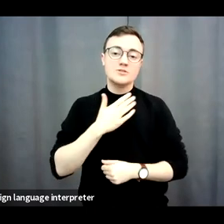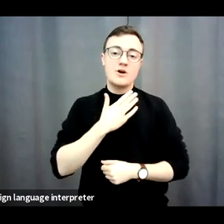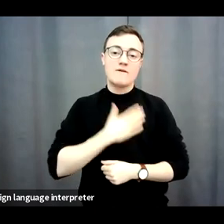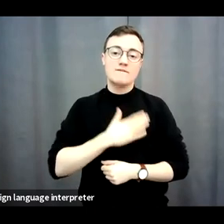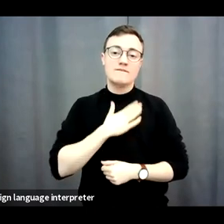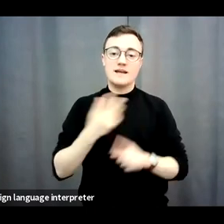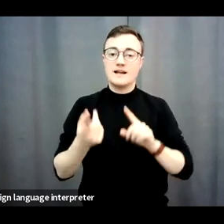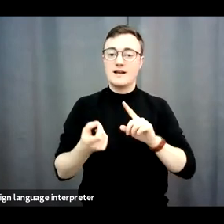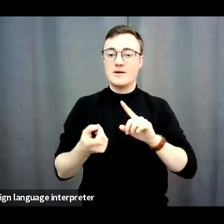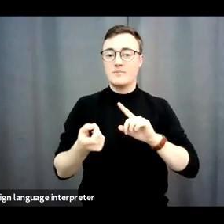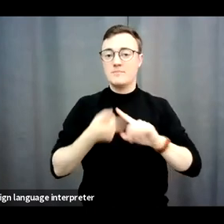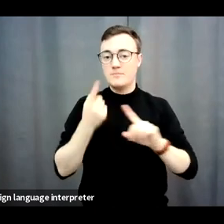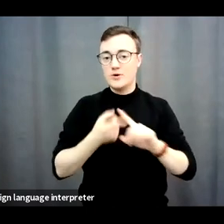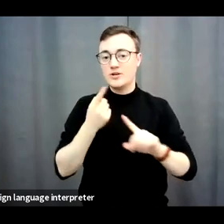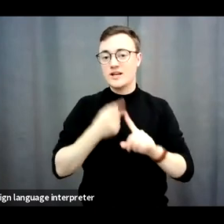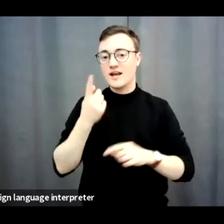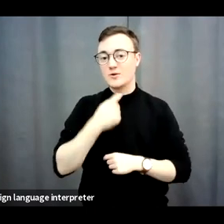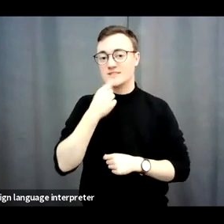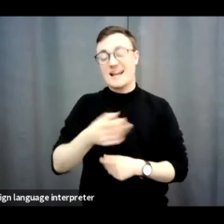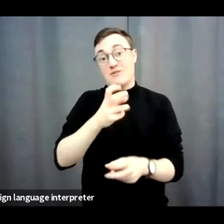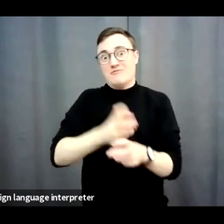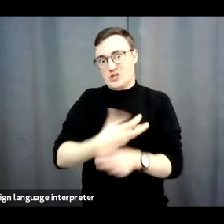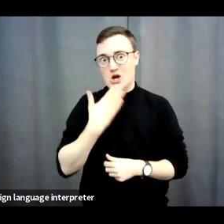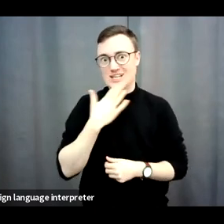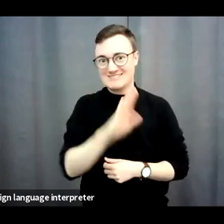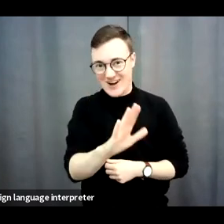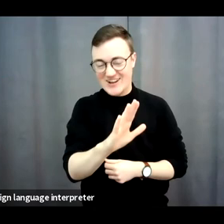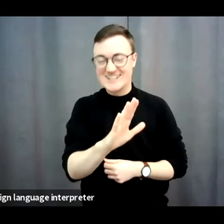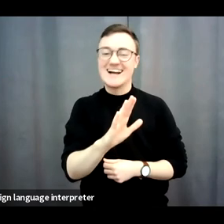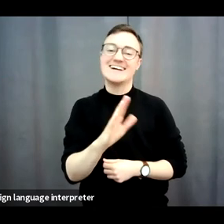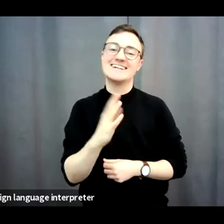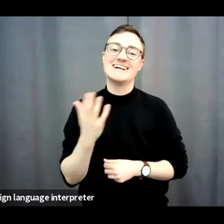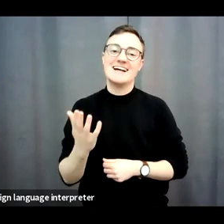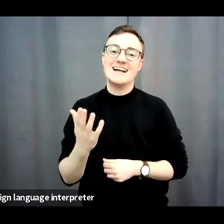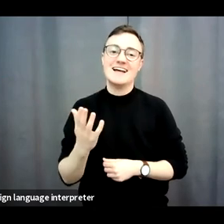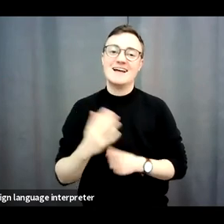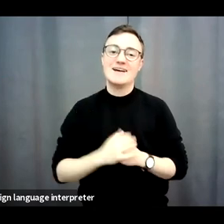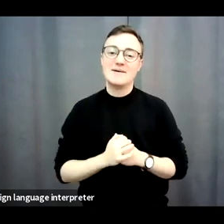start that trying to answer that by